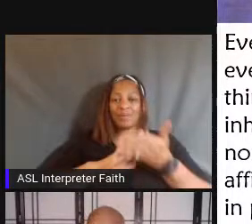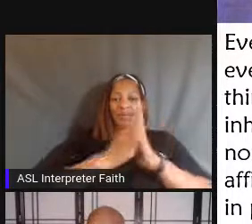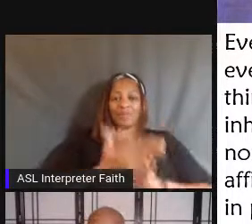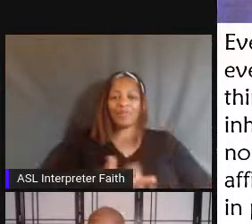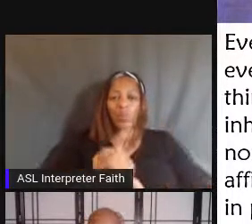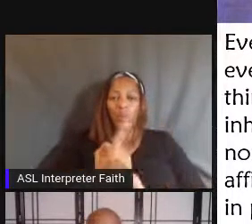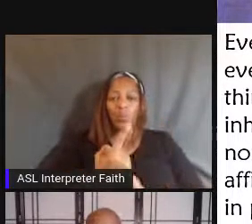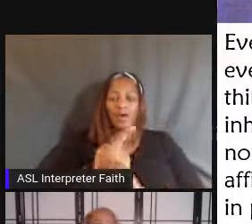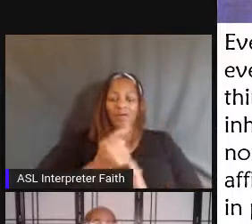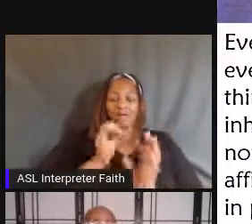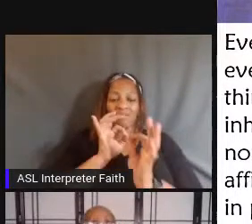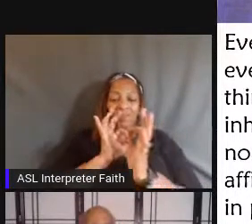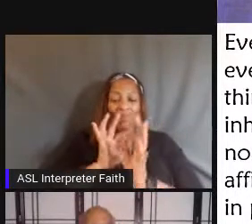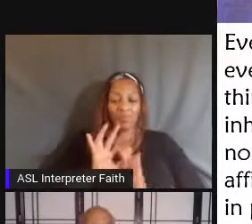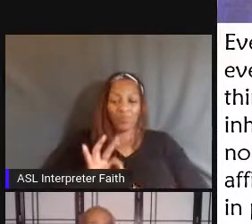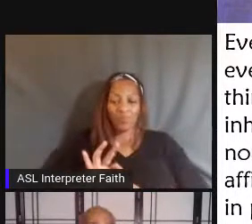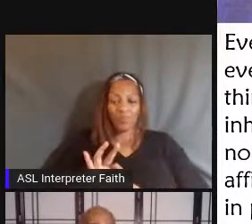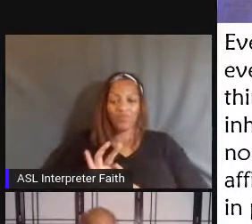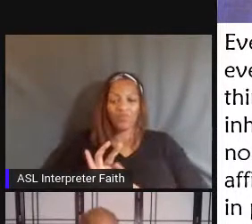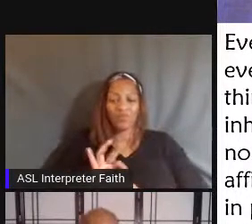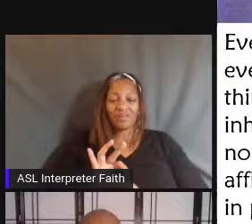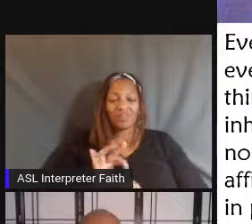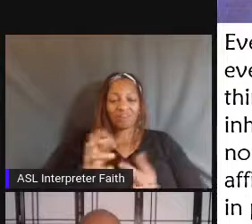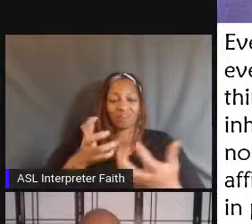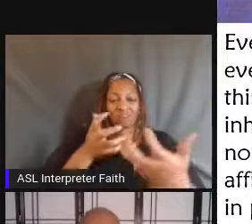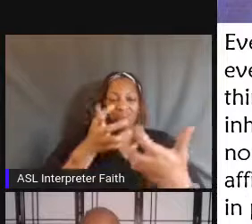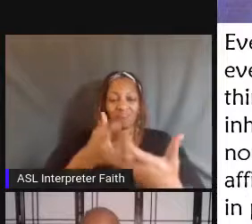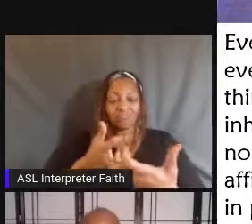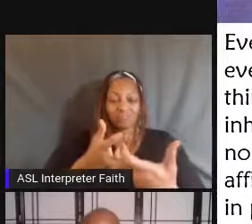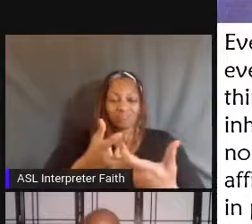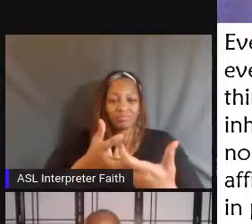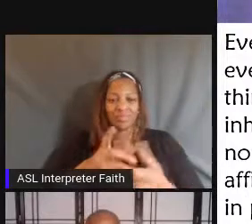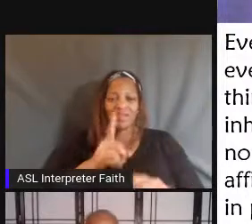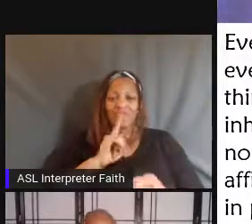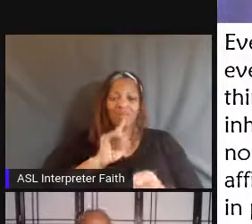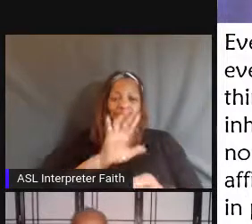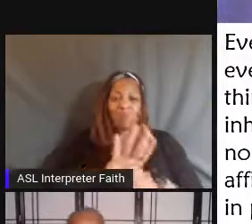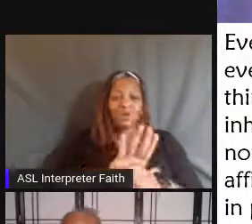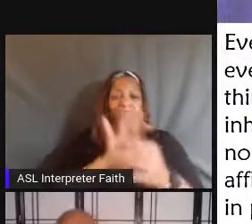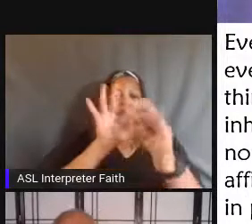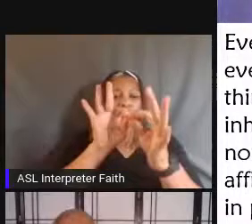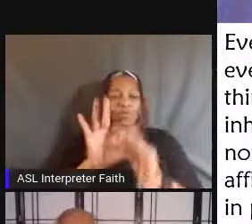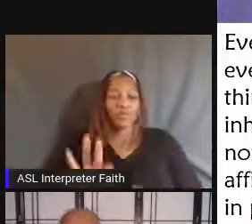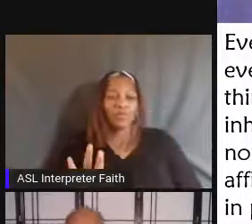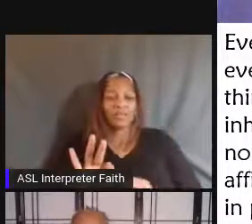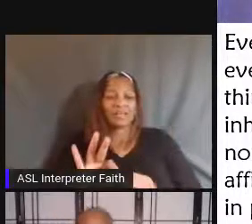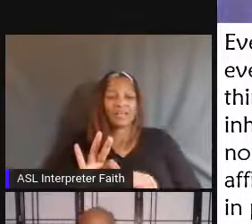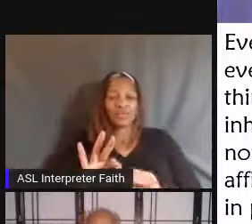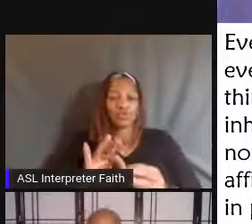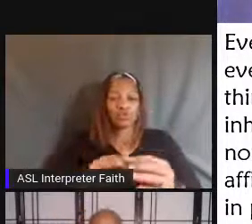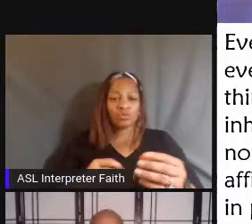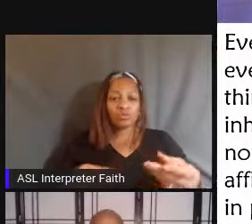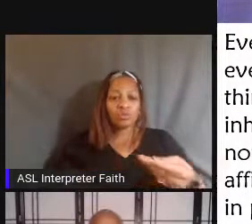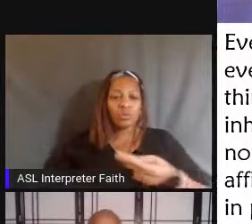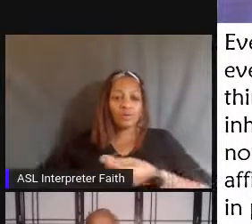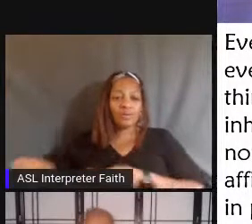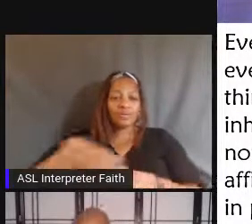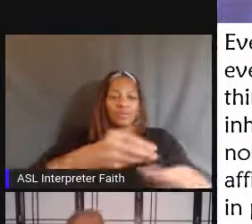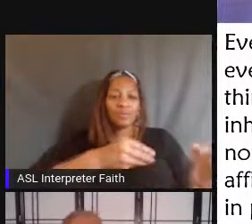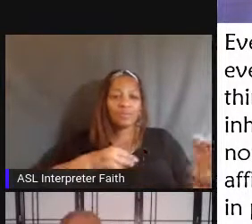perfect harmony, and affirm perfect circulation, perfect